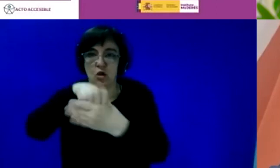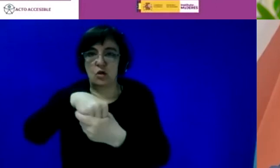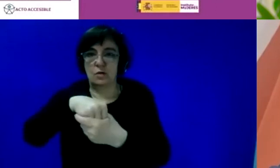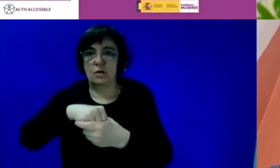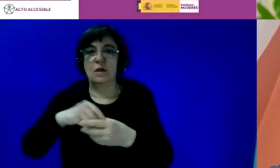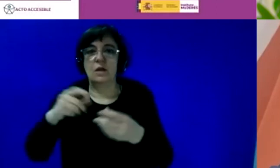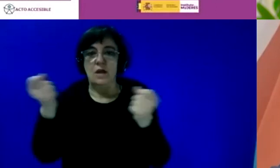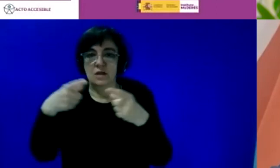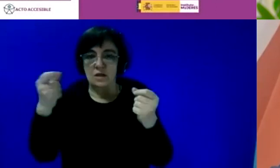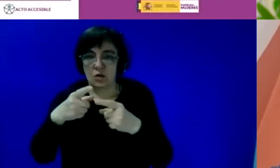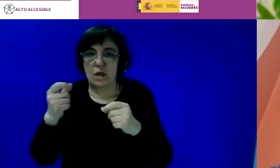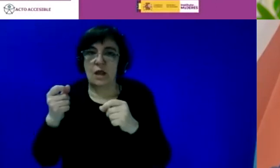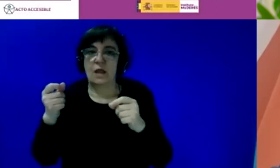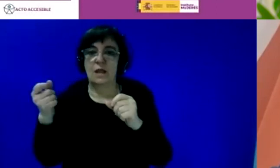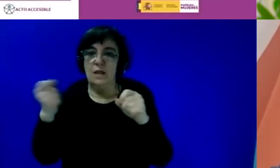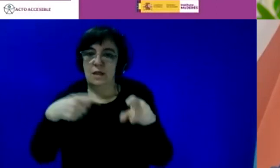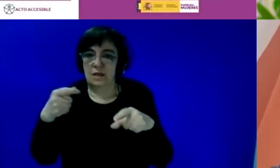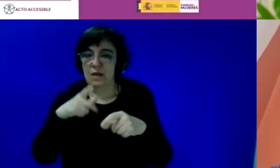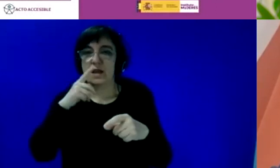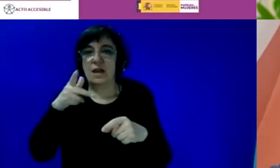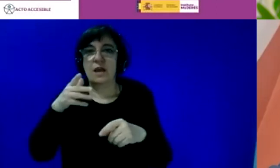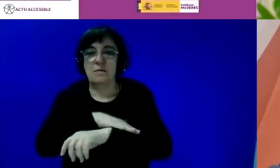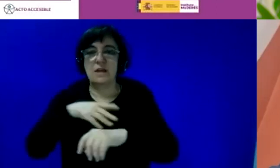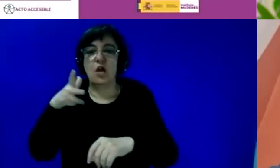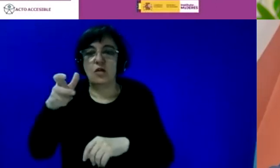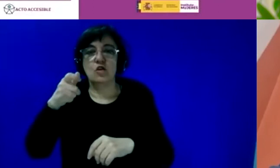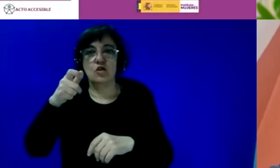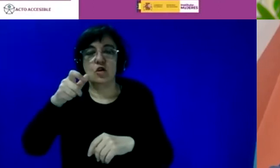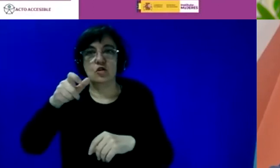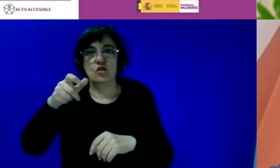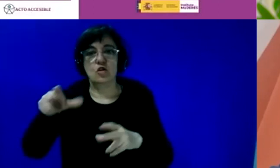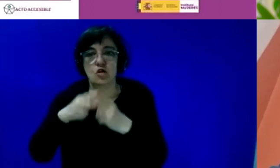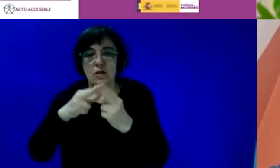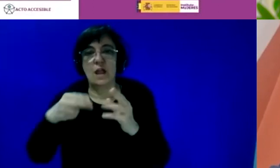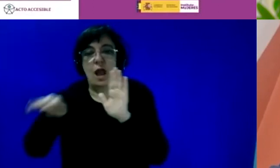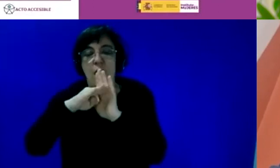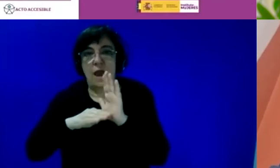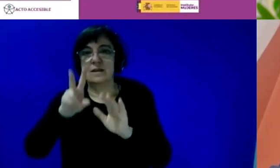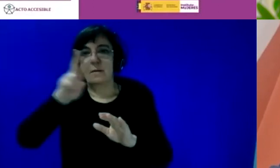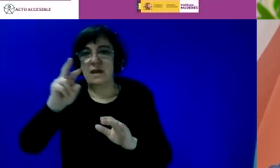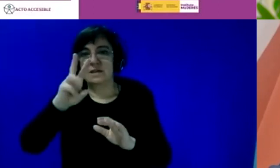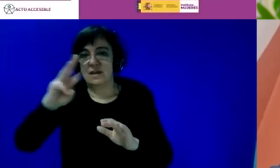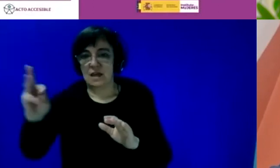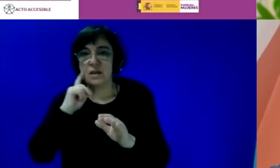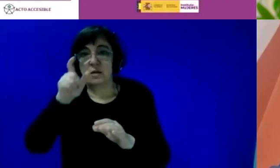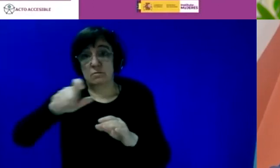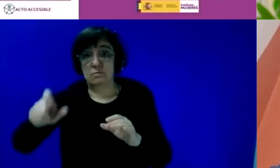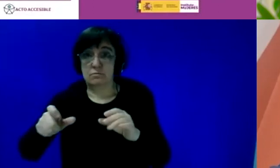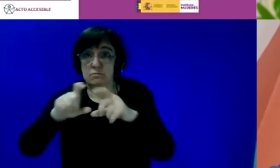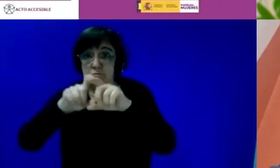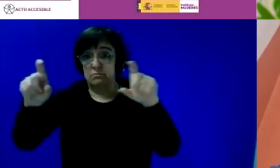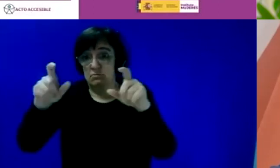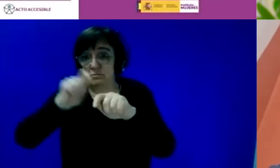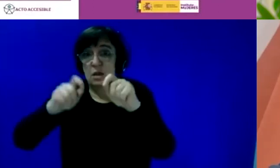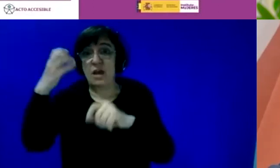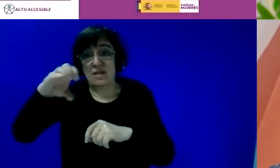through the Ministry for Inclusion and the Ministry for Social Affairs and the